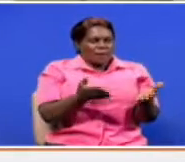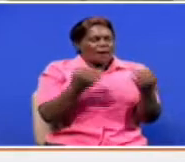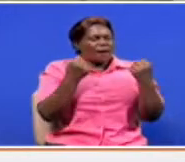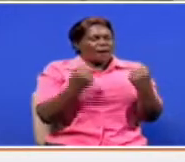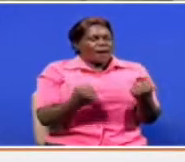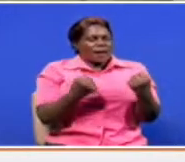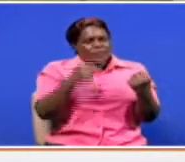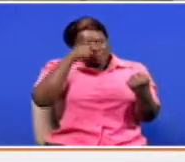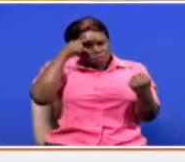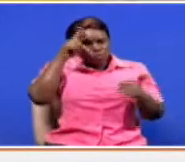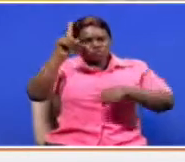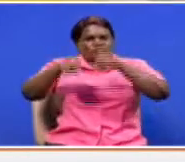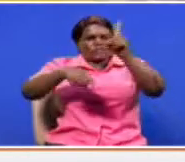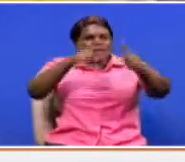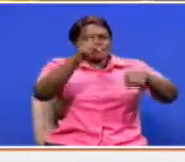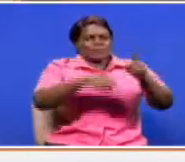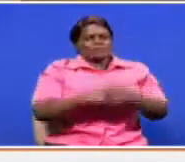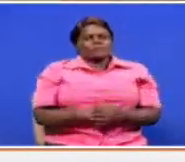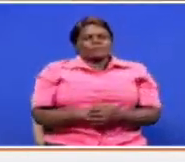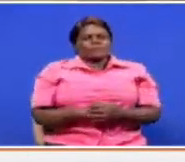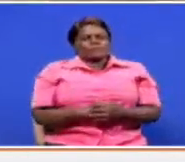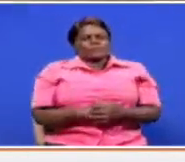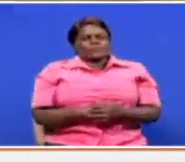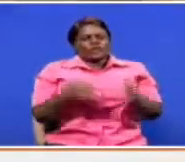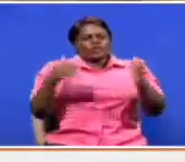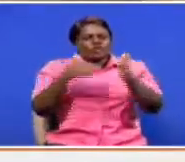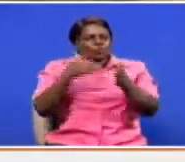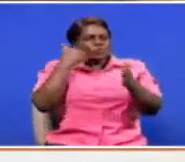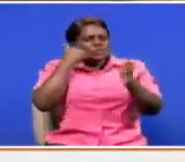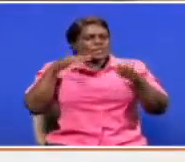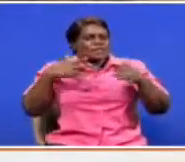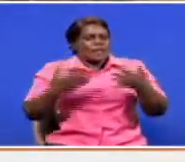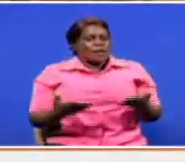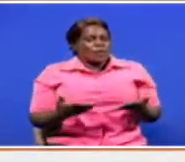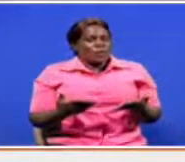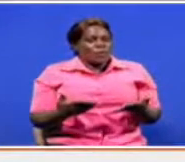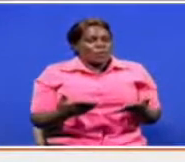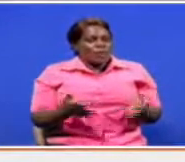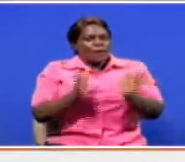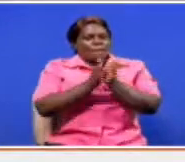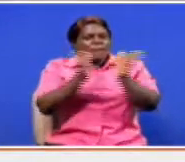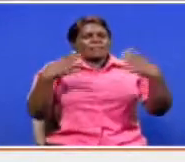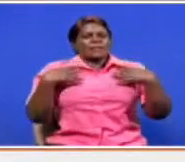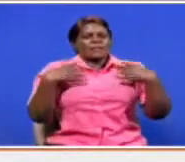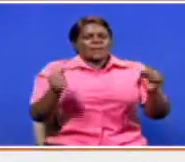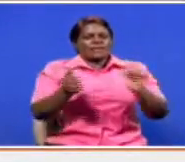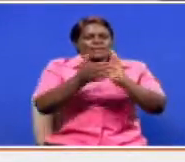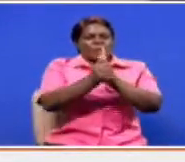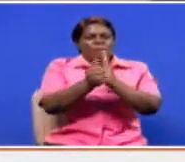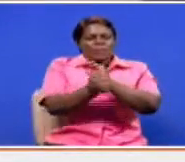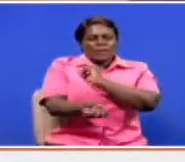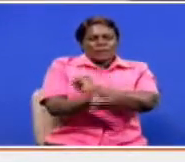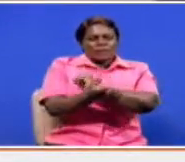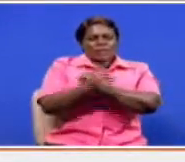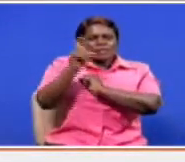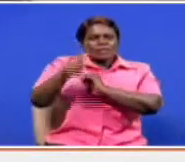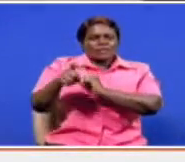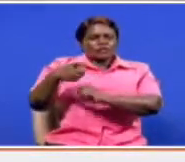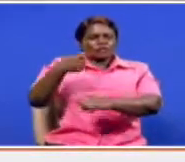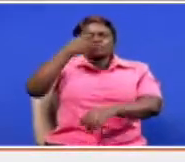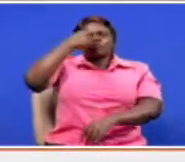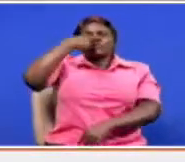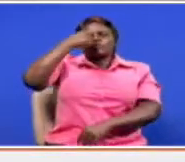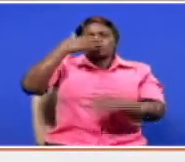difficult because of those dynamics. To help stop the disease in its tracks, public health experts advise the need to